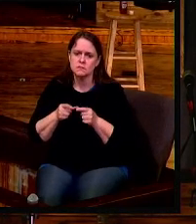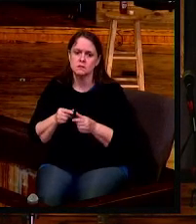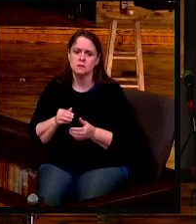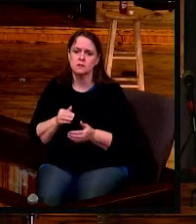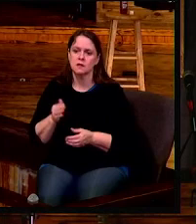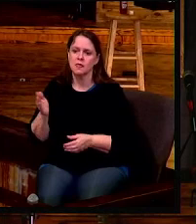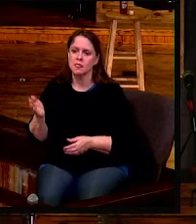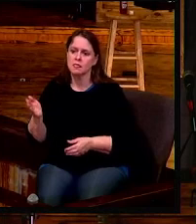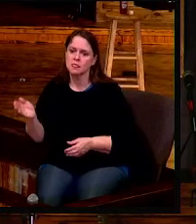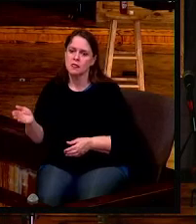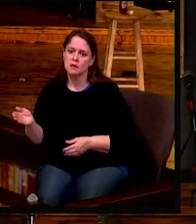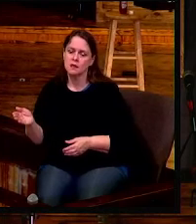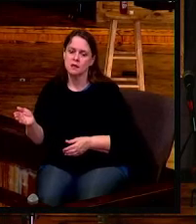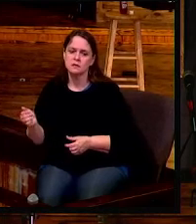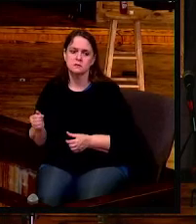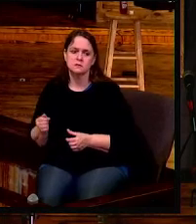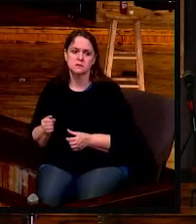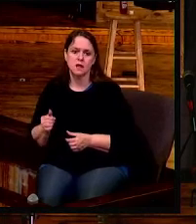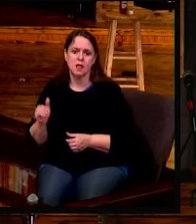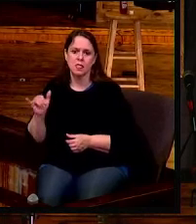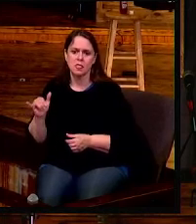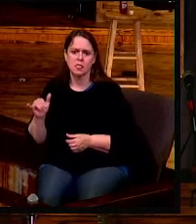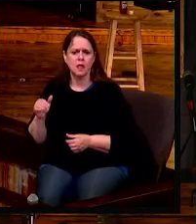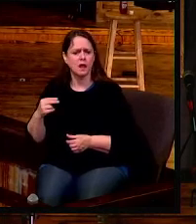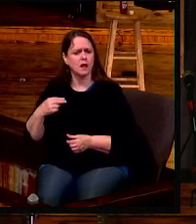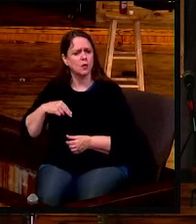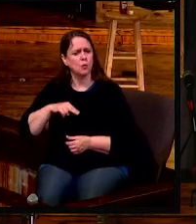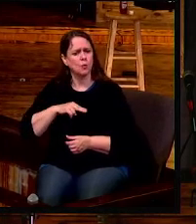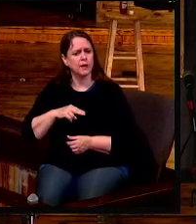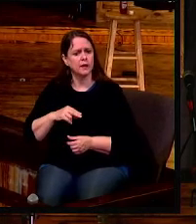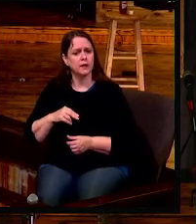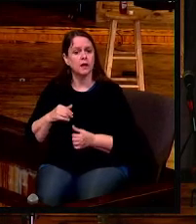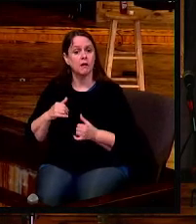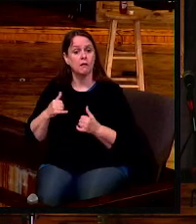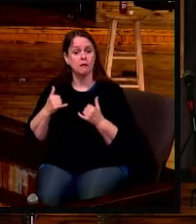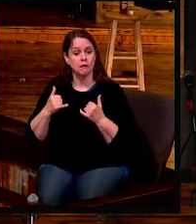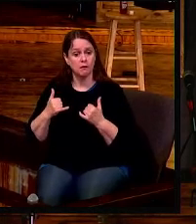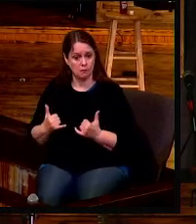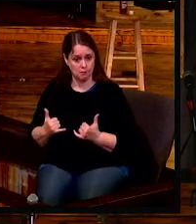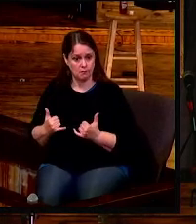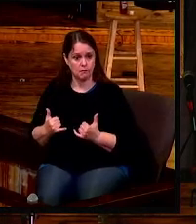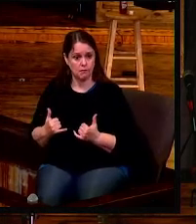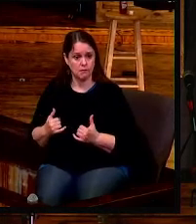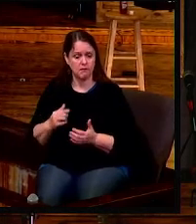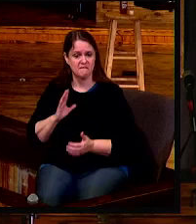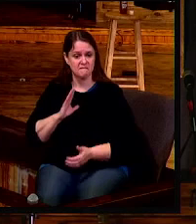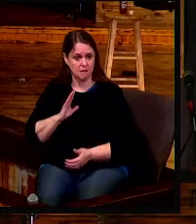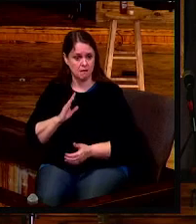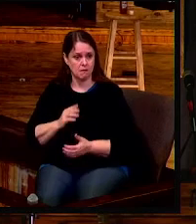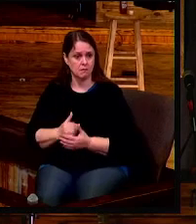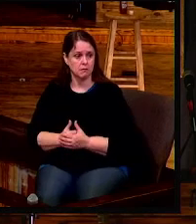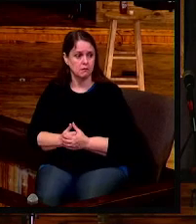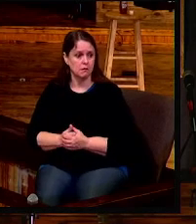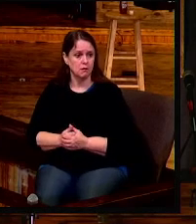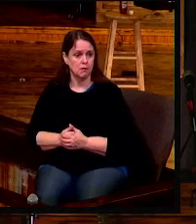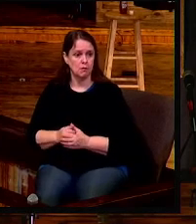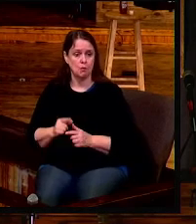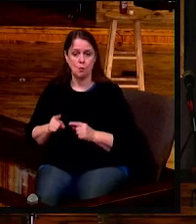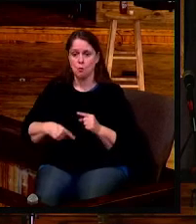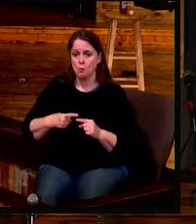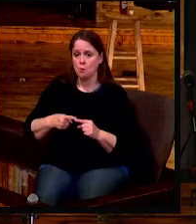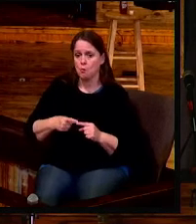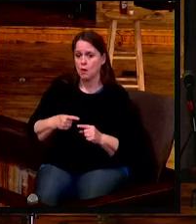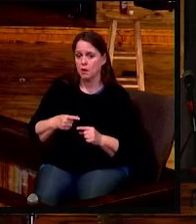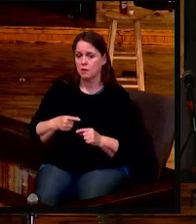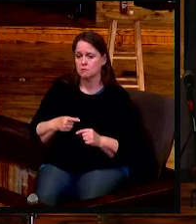So is it necessarily a bad thing then that you said, I'm fine even though I'm not? No. Not necessarily